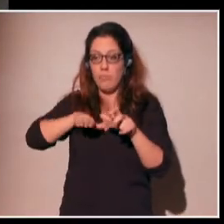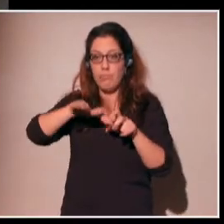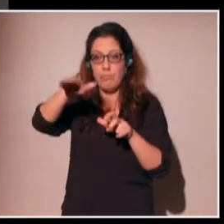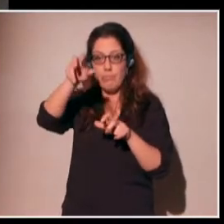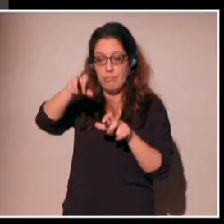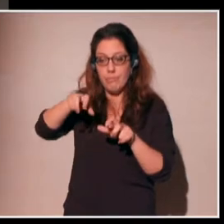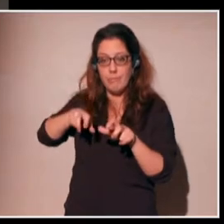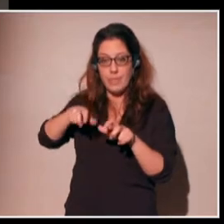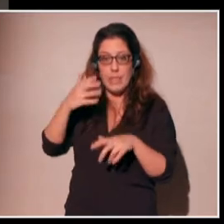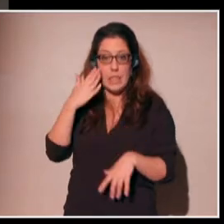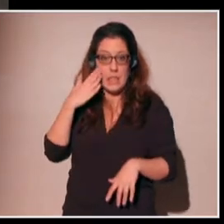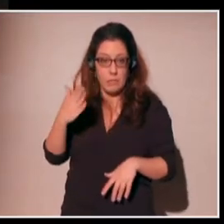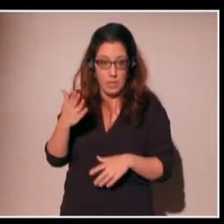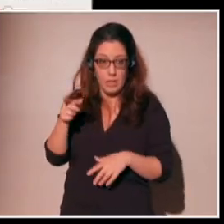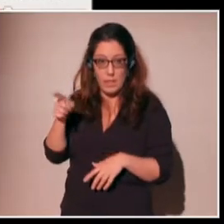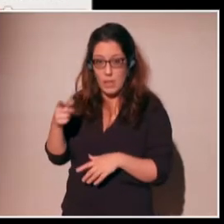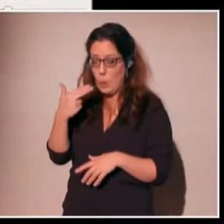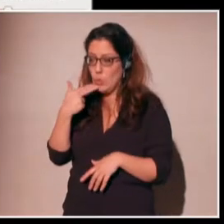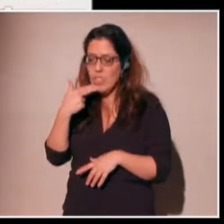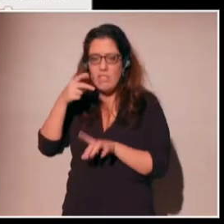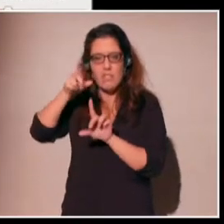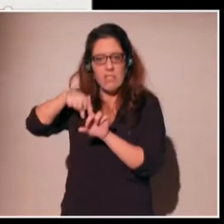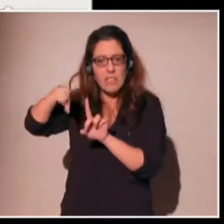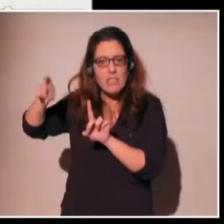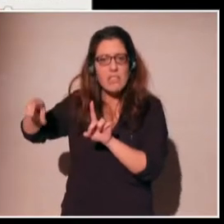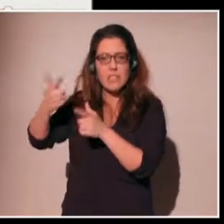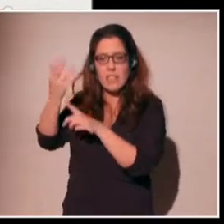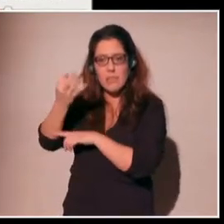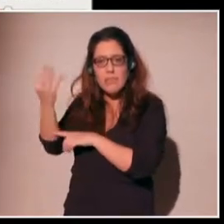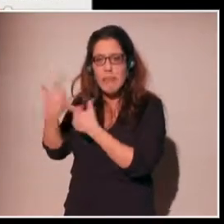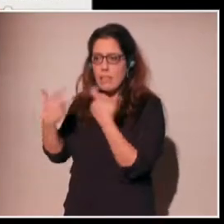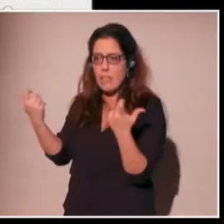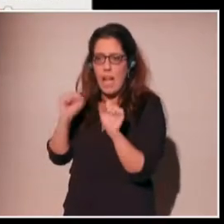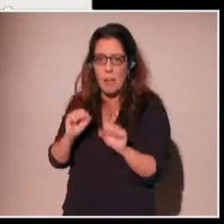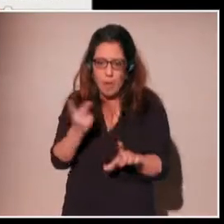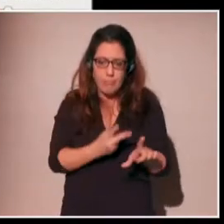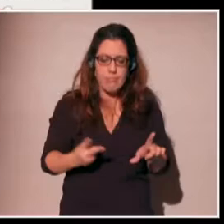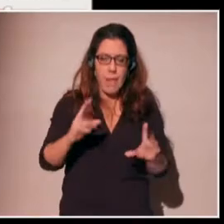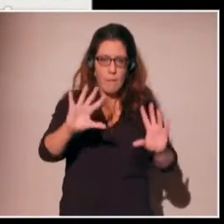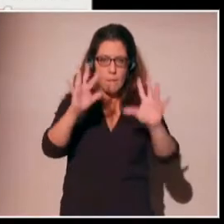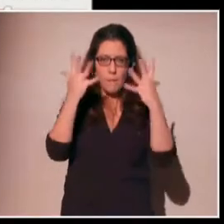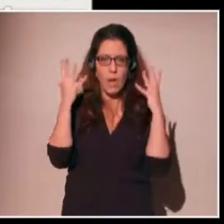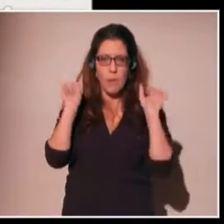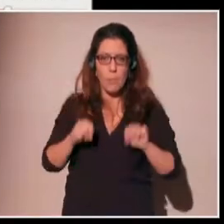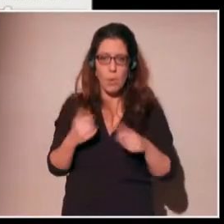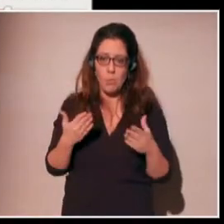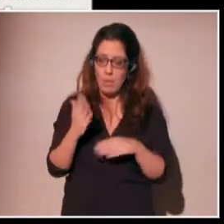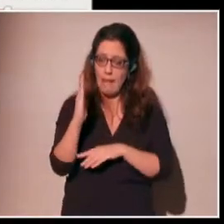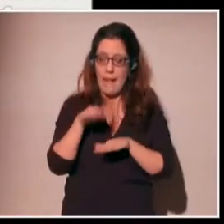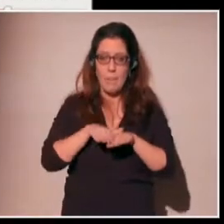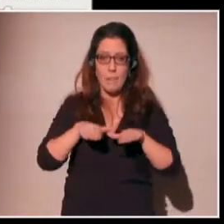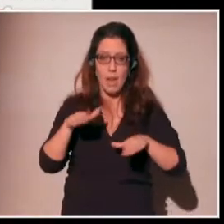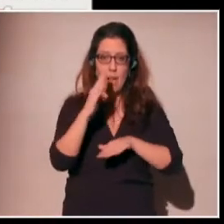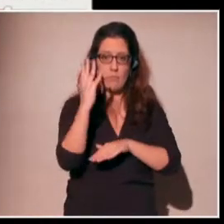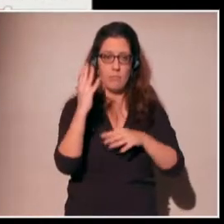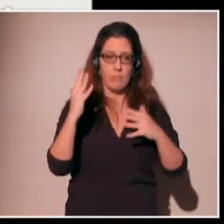remain on flat areas, and the stone will always go on slopes. And if you learn from simulation, here ecosystem